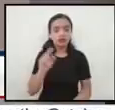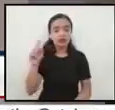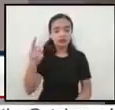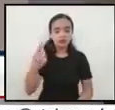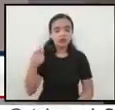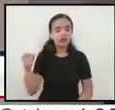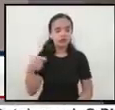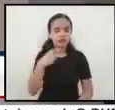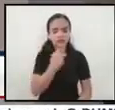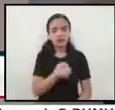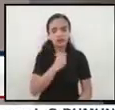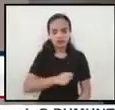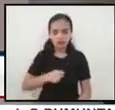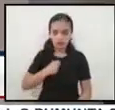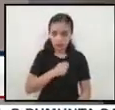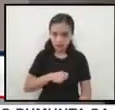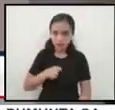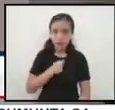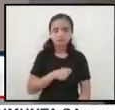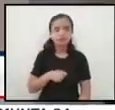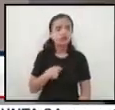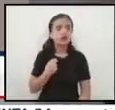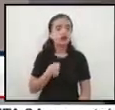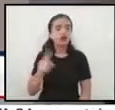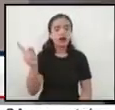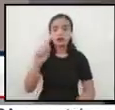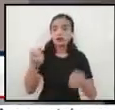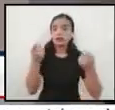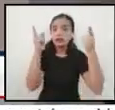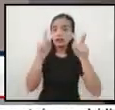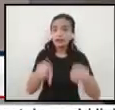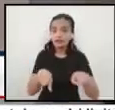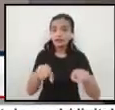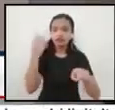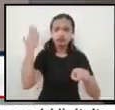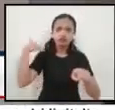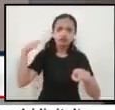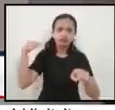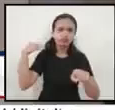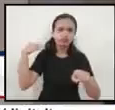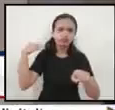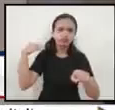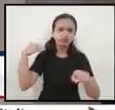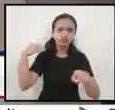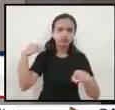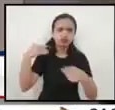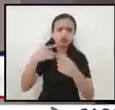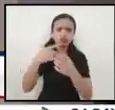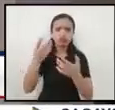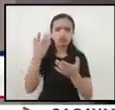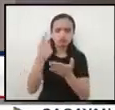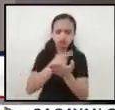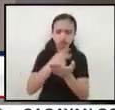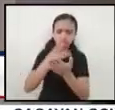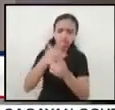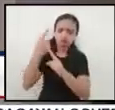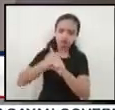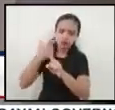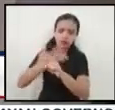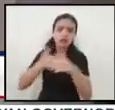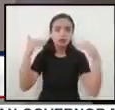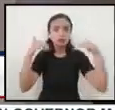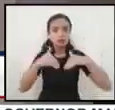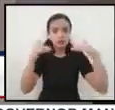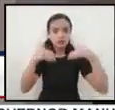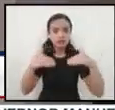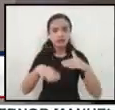apologizes with what happened during the past several hearings and months, no? In his comments and